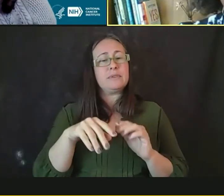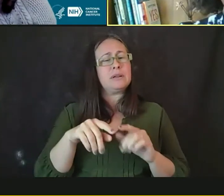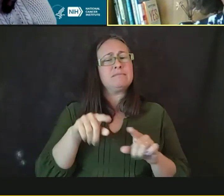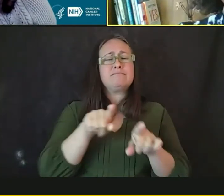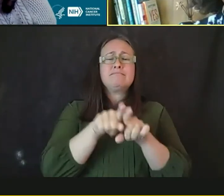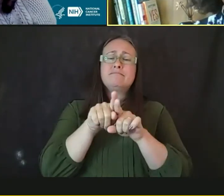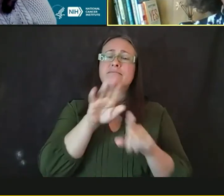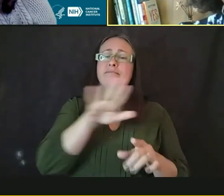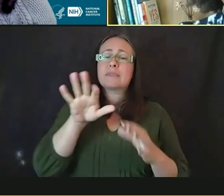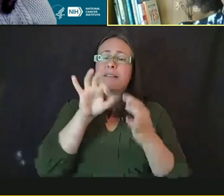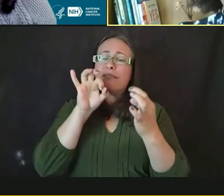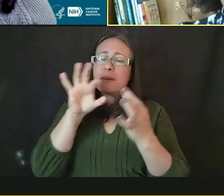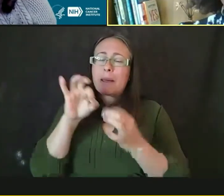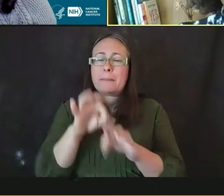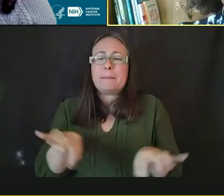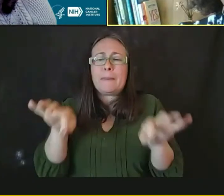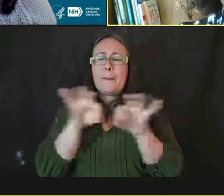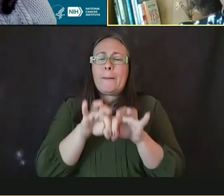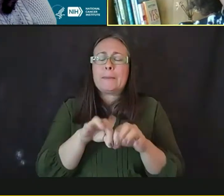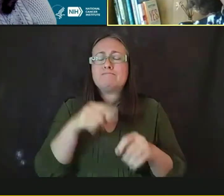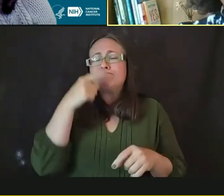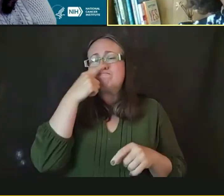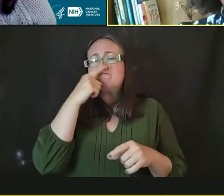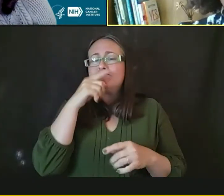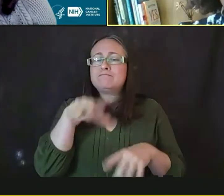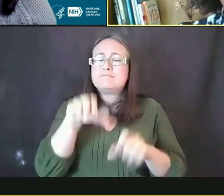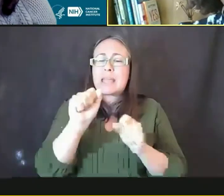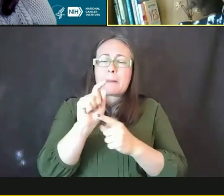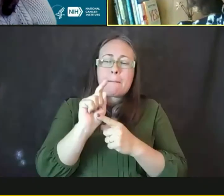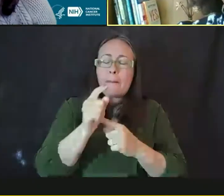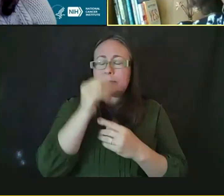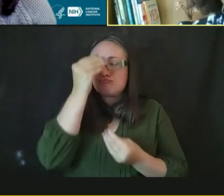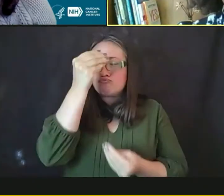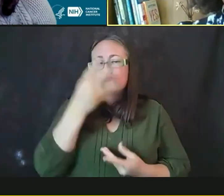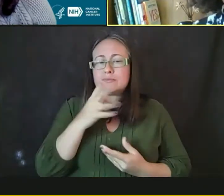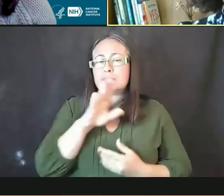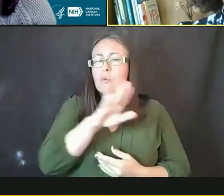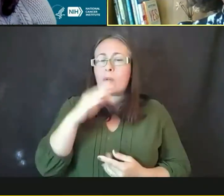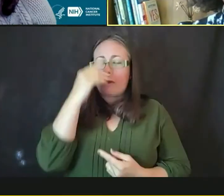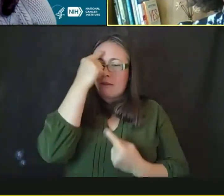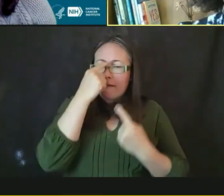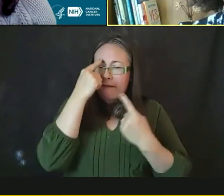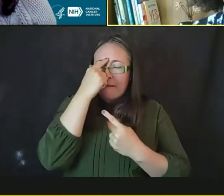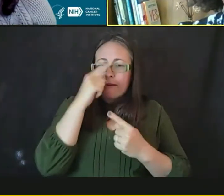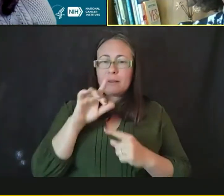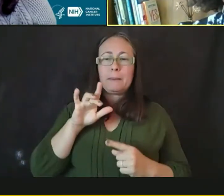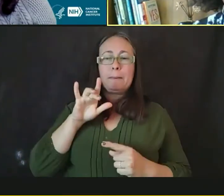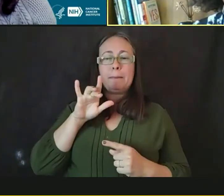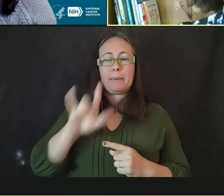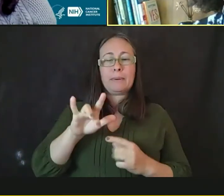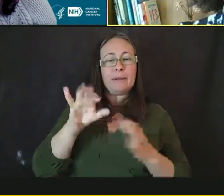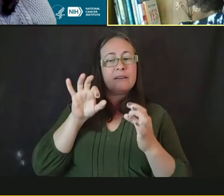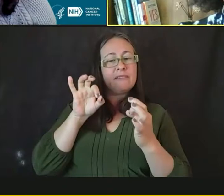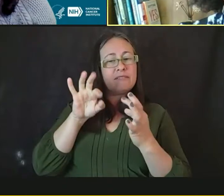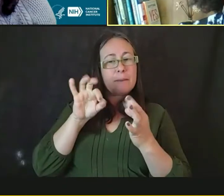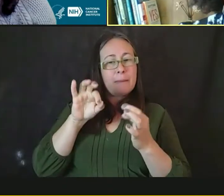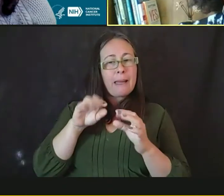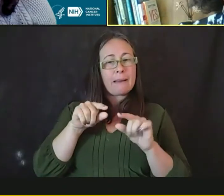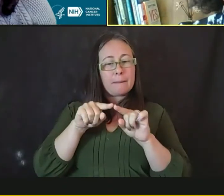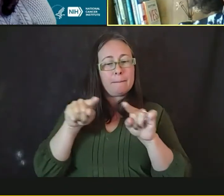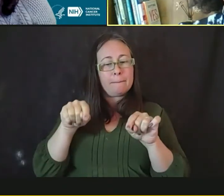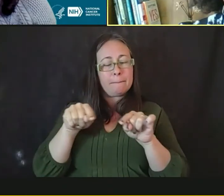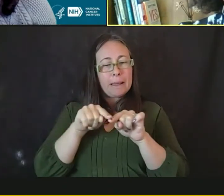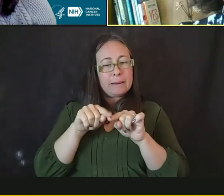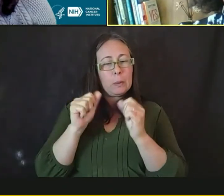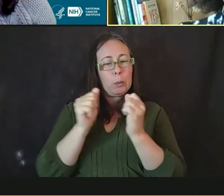very important. We ask you to take a moment to let us know what you thought by clicking on the session feedback button located with